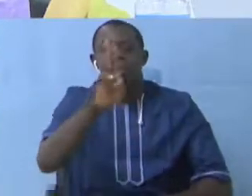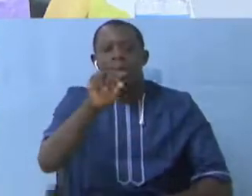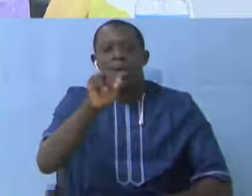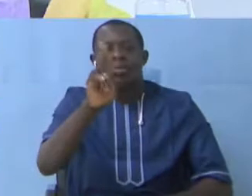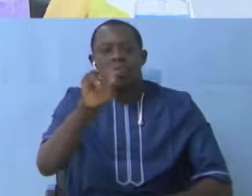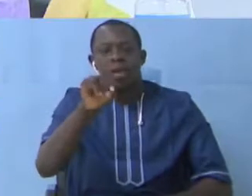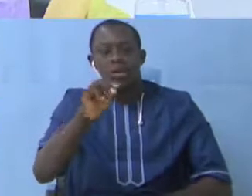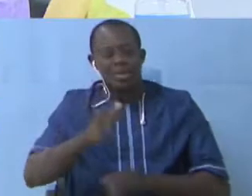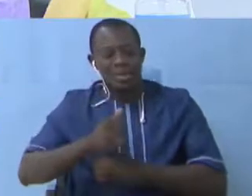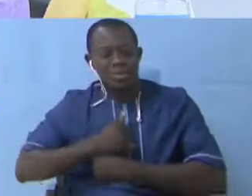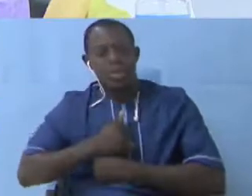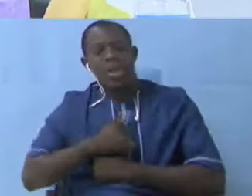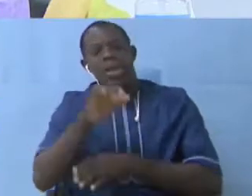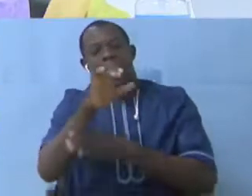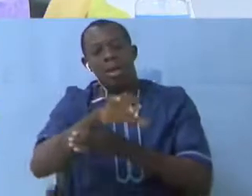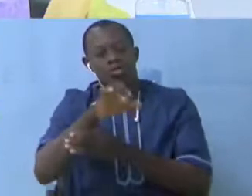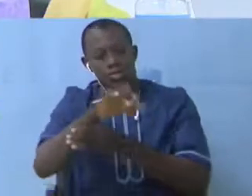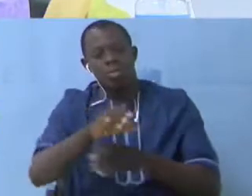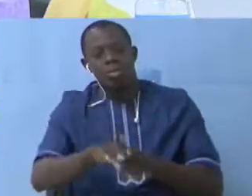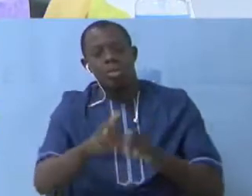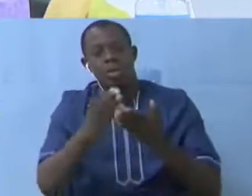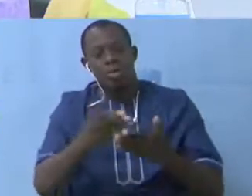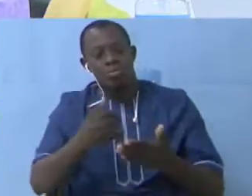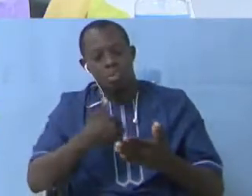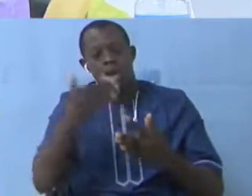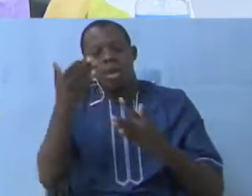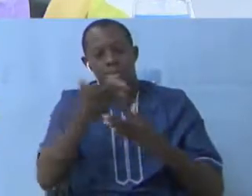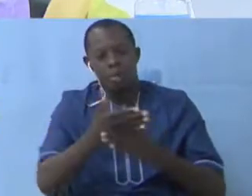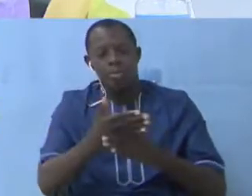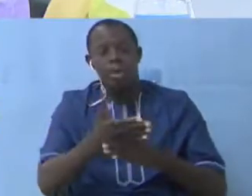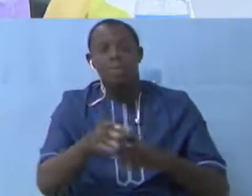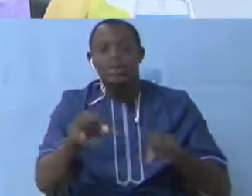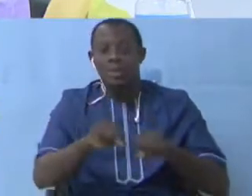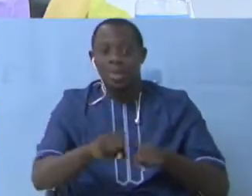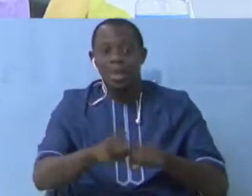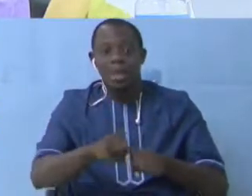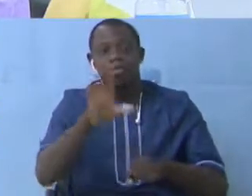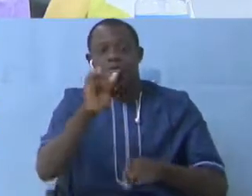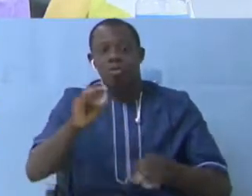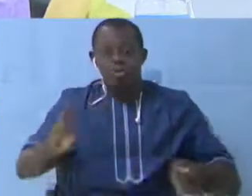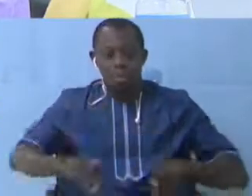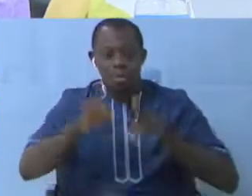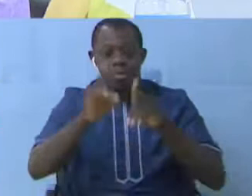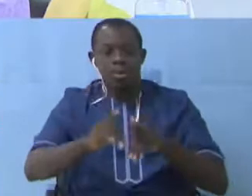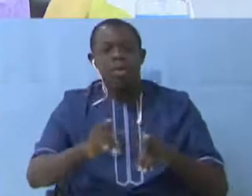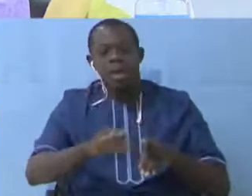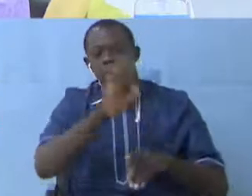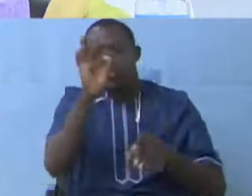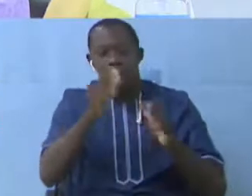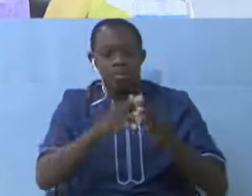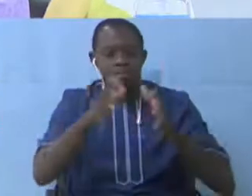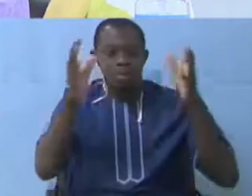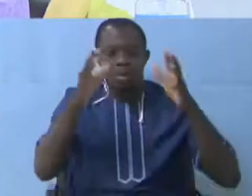Council. Here, I do believe Senegal played a big role also